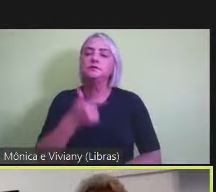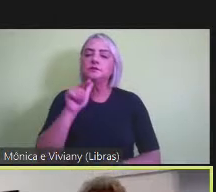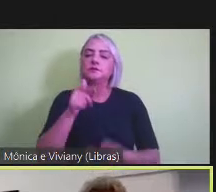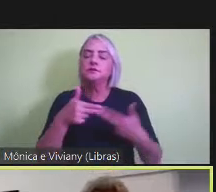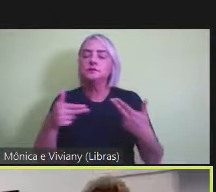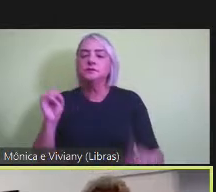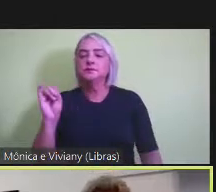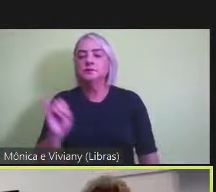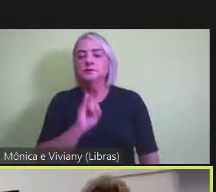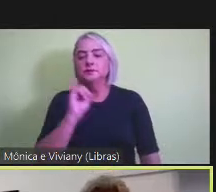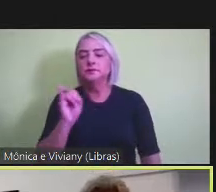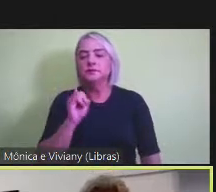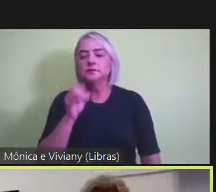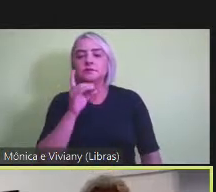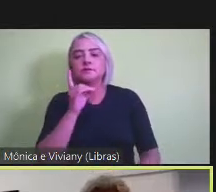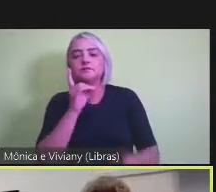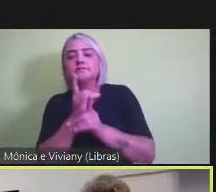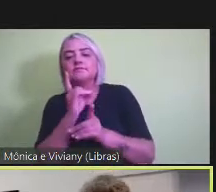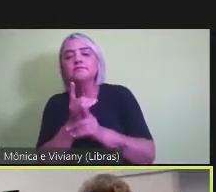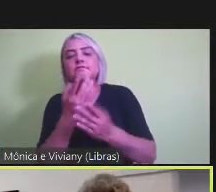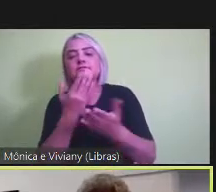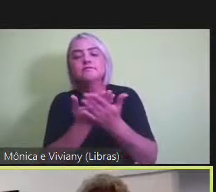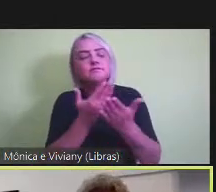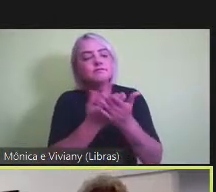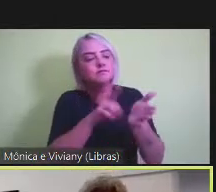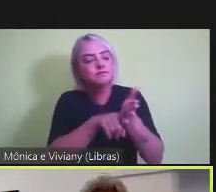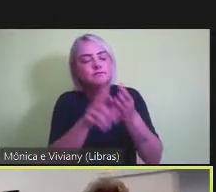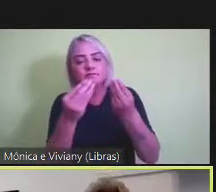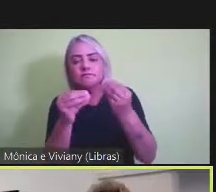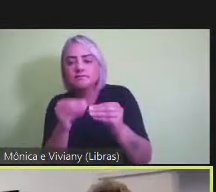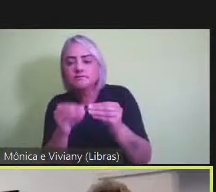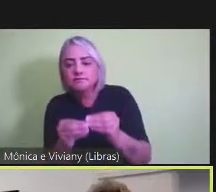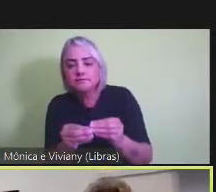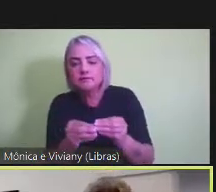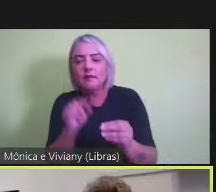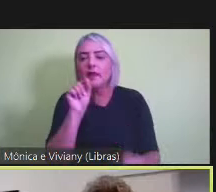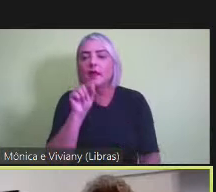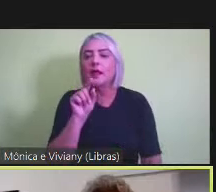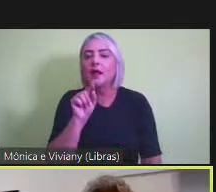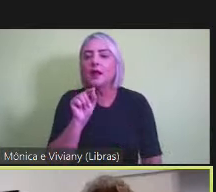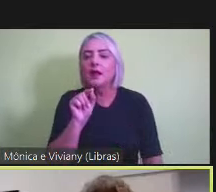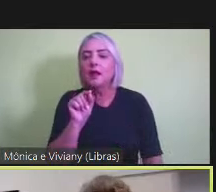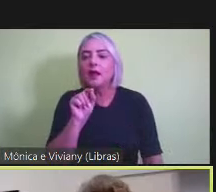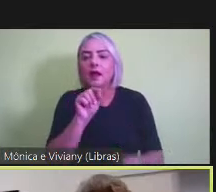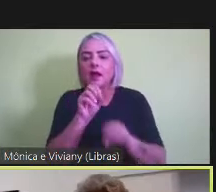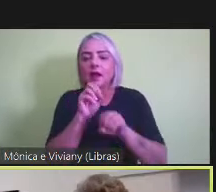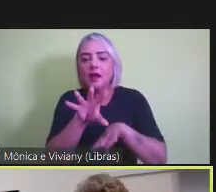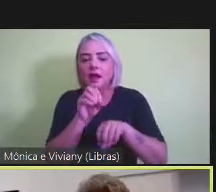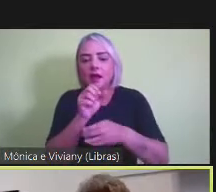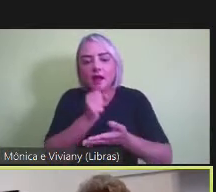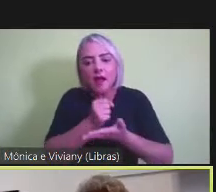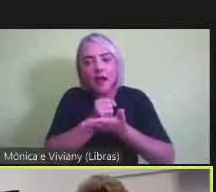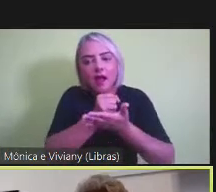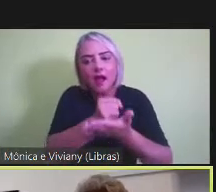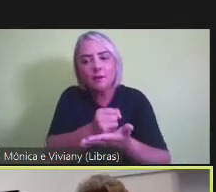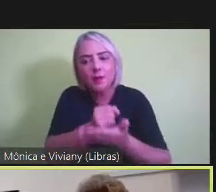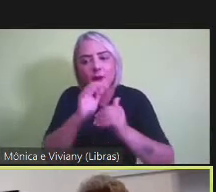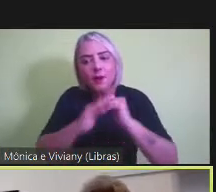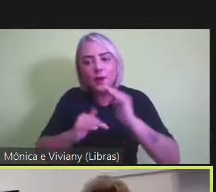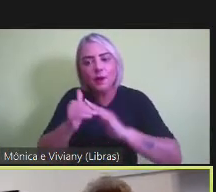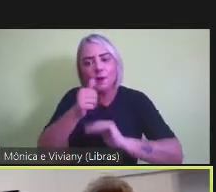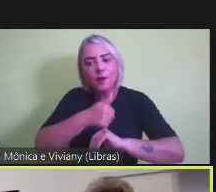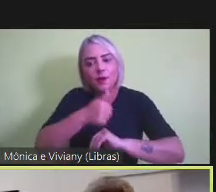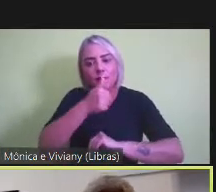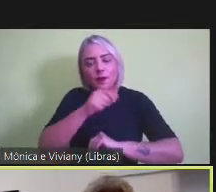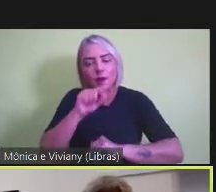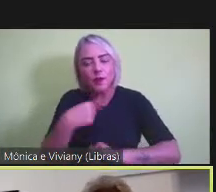users. Another important aspect it was identified in this study to implement this conduct was education and